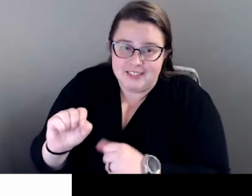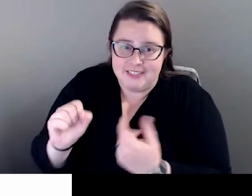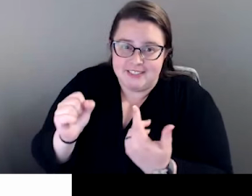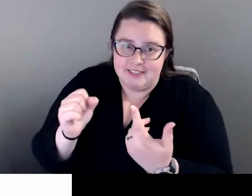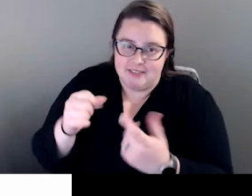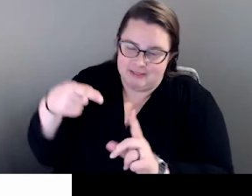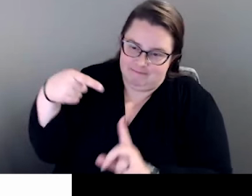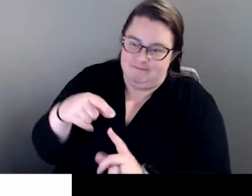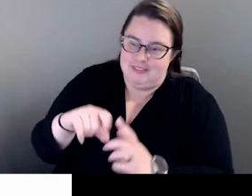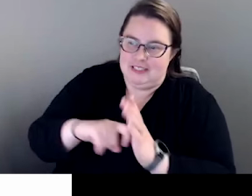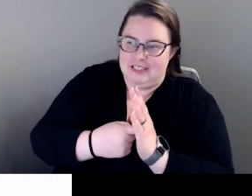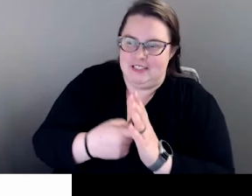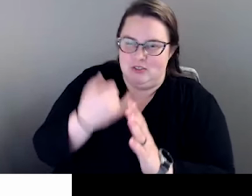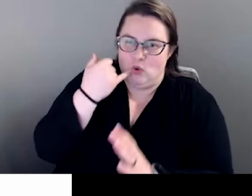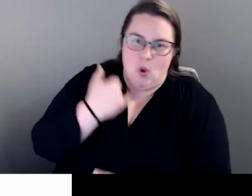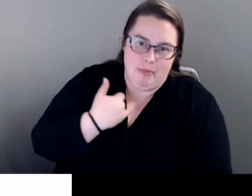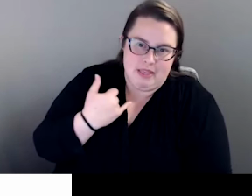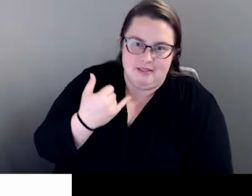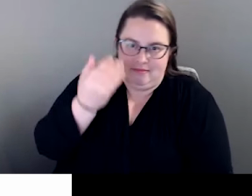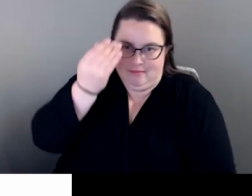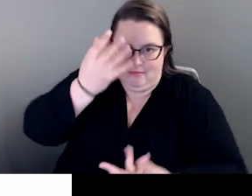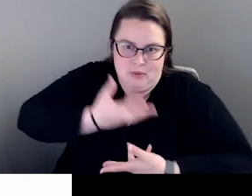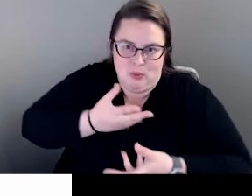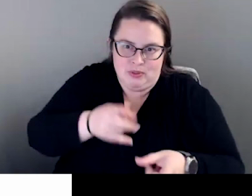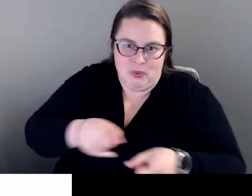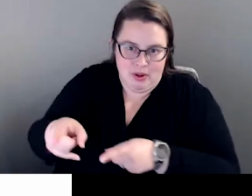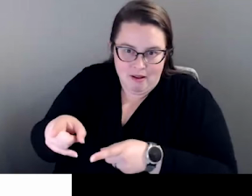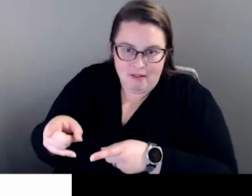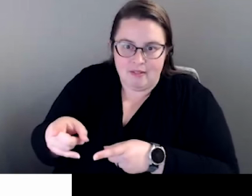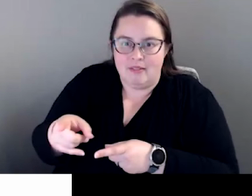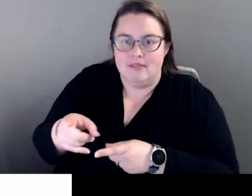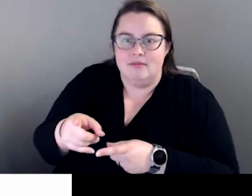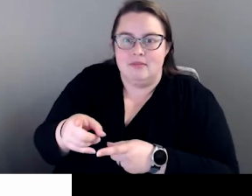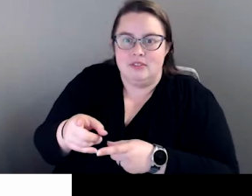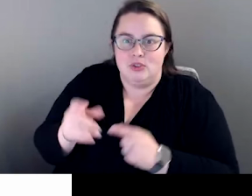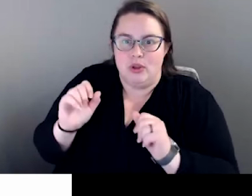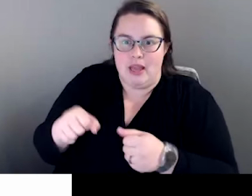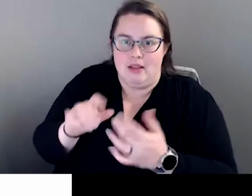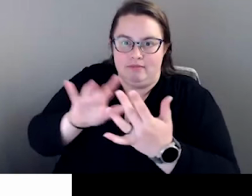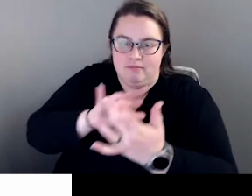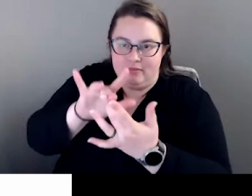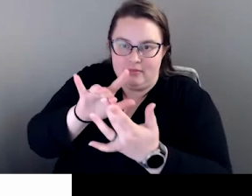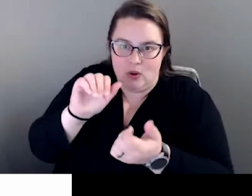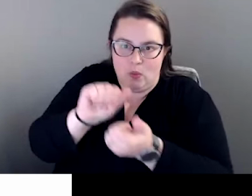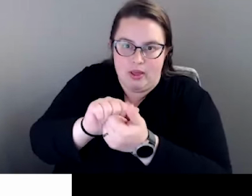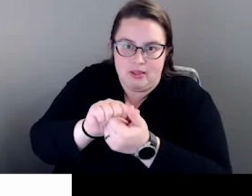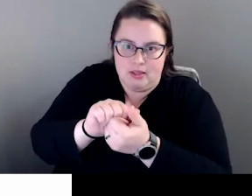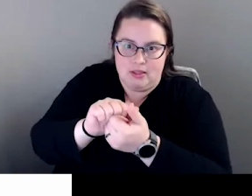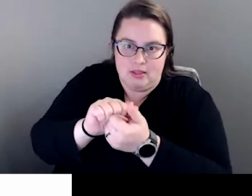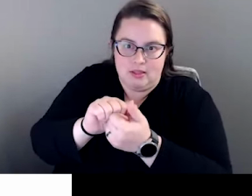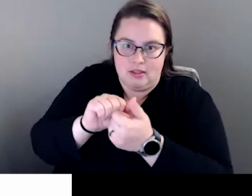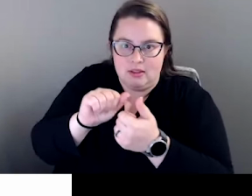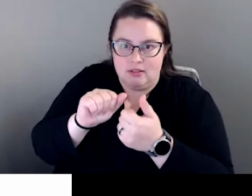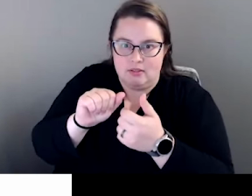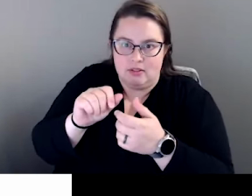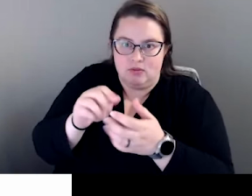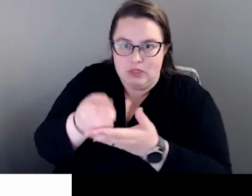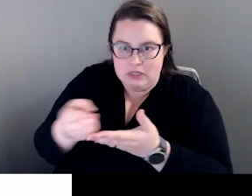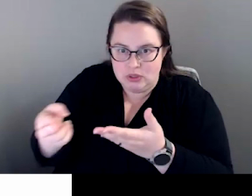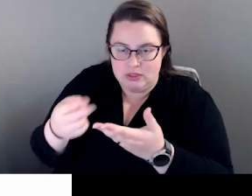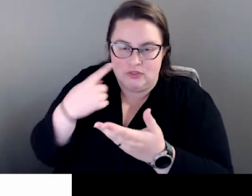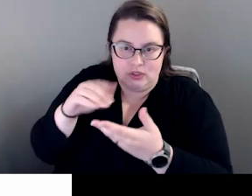is to call me, let me know what's going on, so I can reach out to the student and provide her with resources. So this would